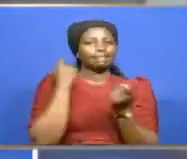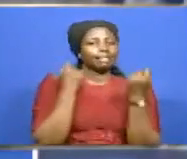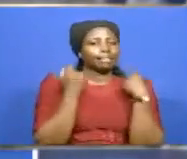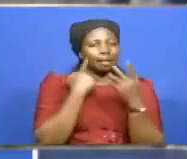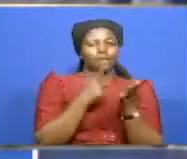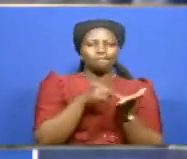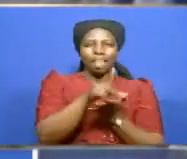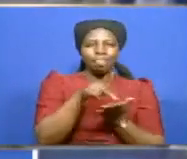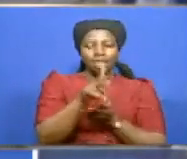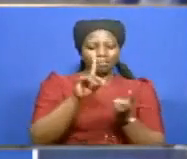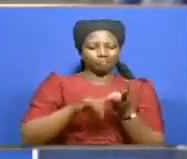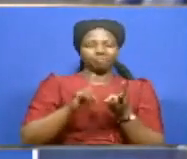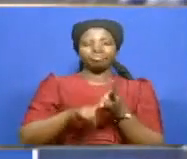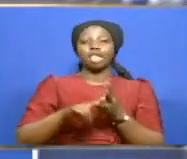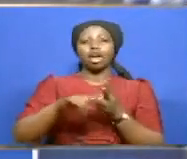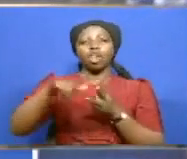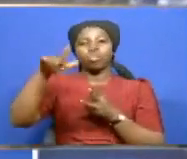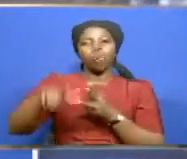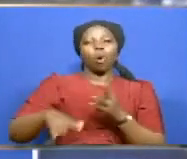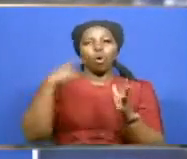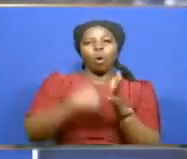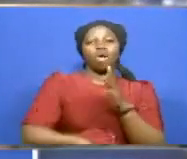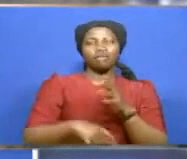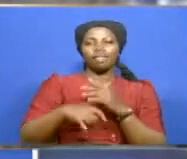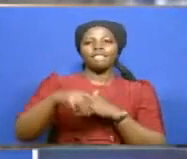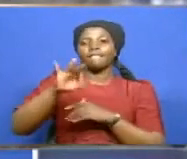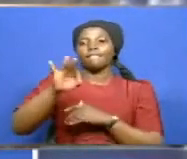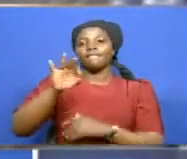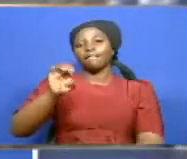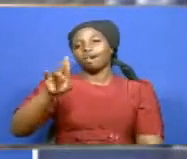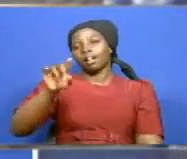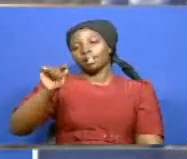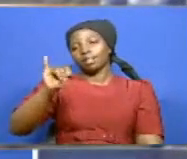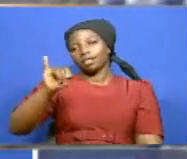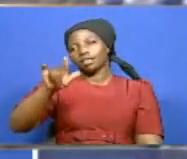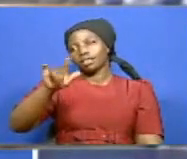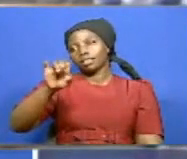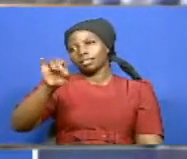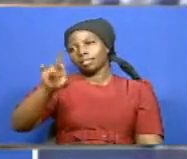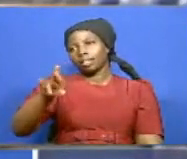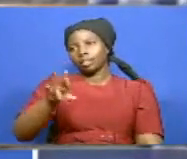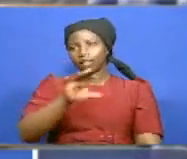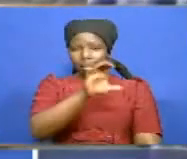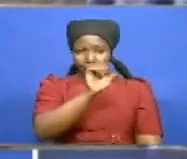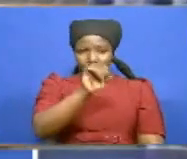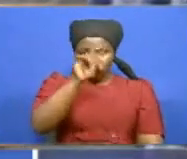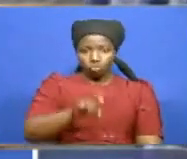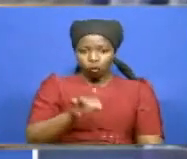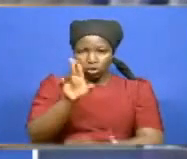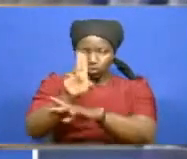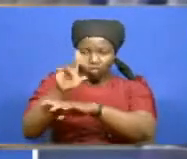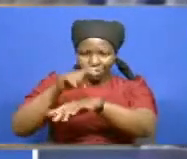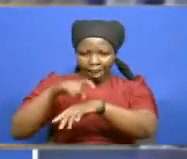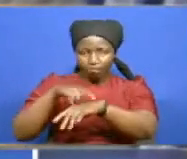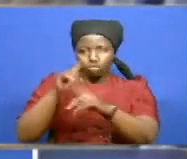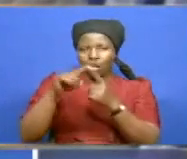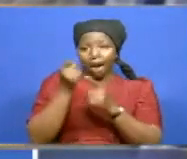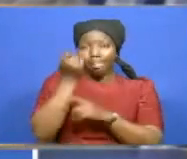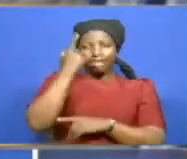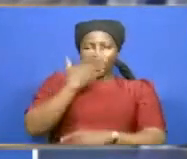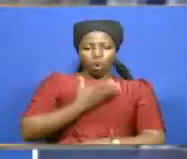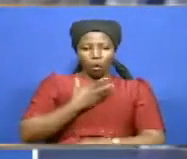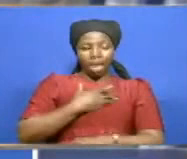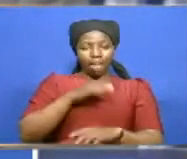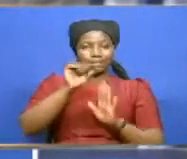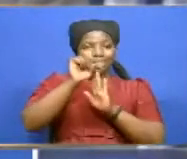fertilizers. The CS should instead take time to understand the ownership structure of the